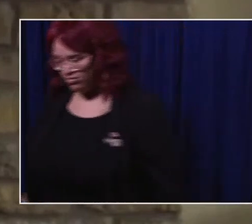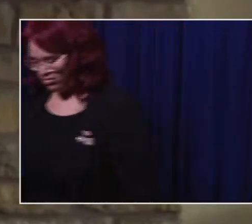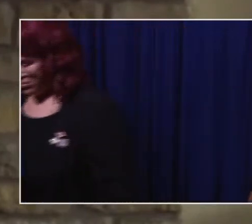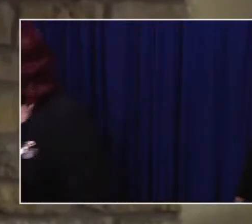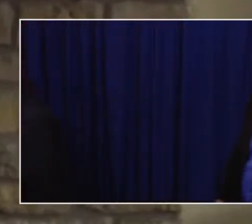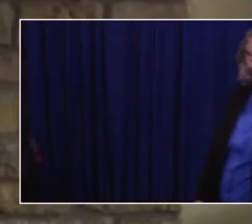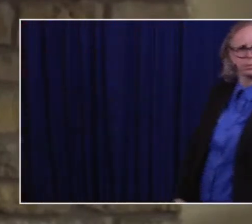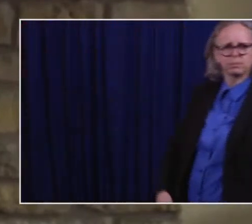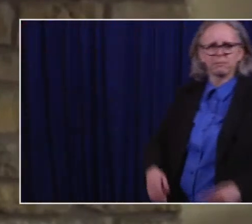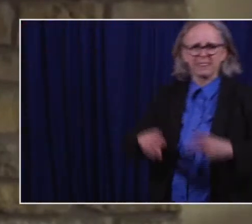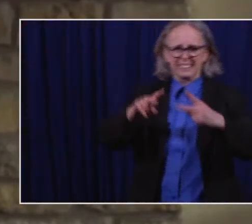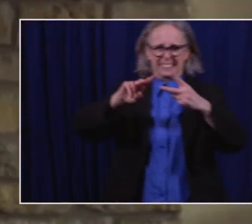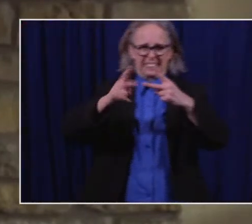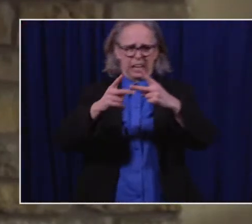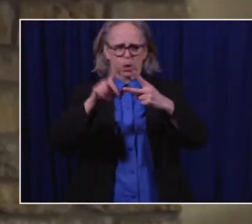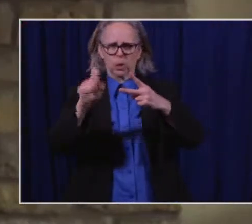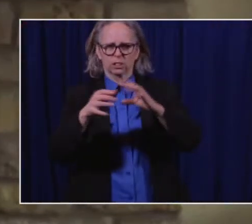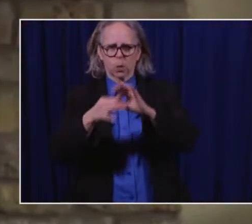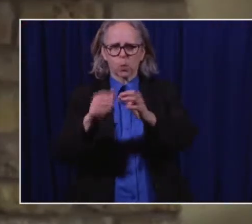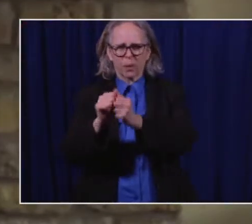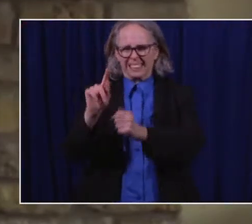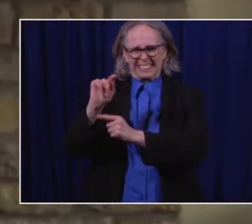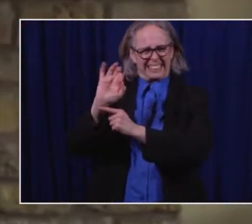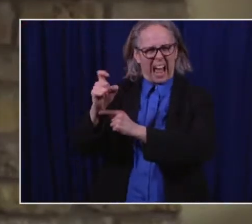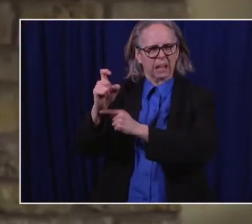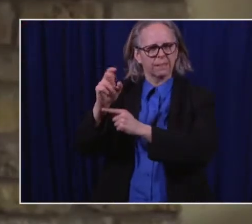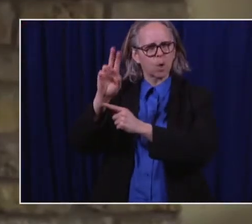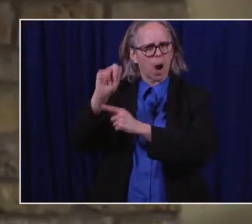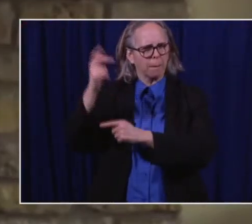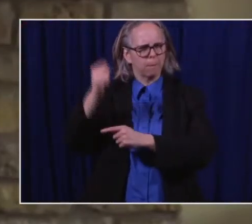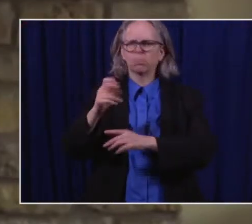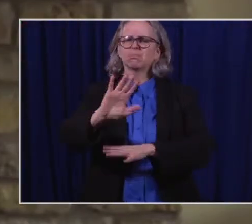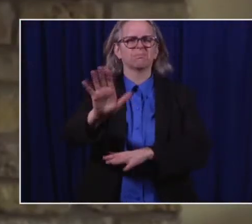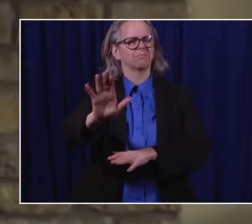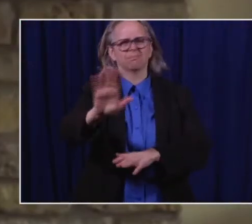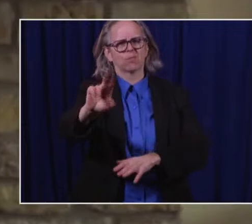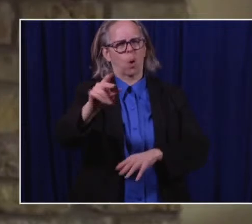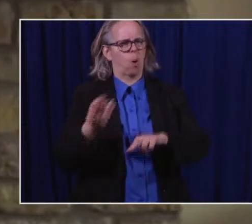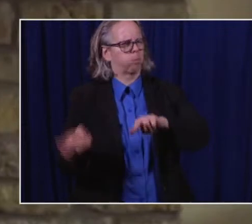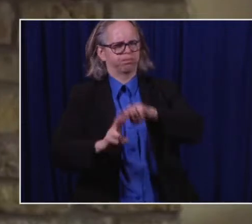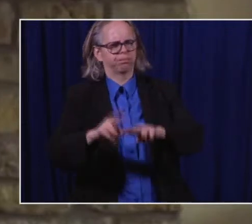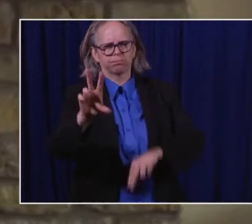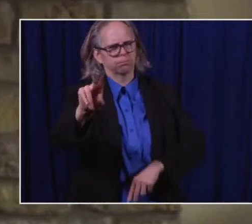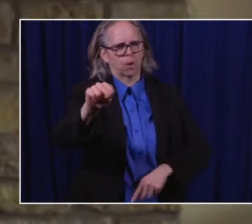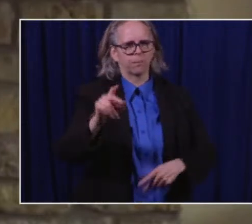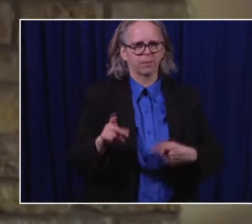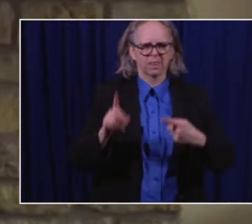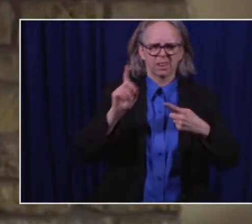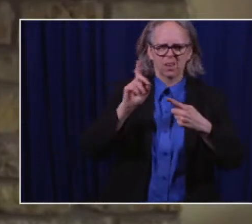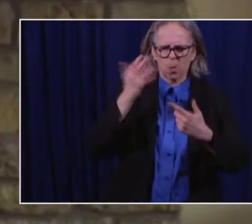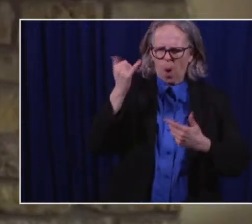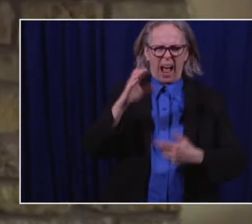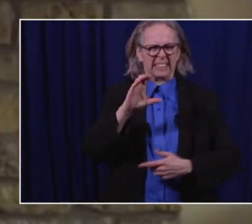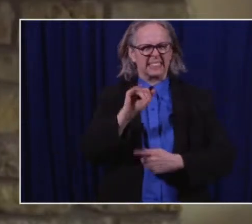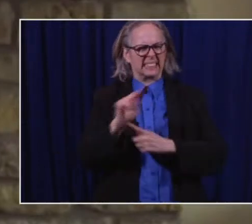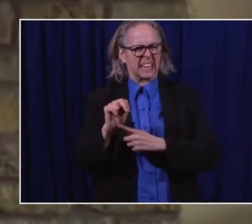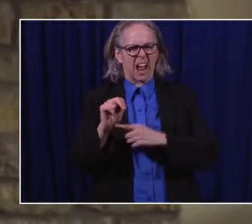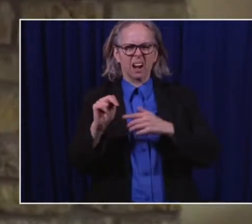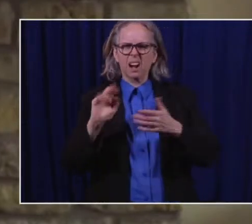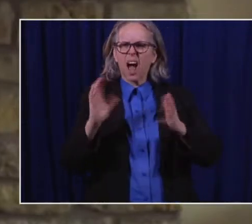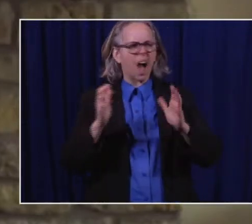second. As far as the why Cincinnati, look, we have to start somewhere. I got a call, frankly, from the